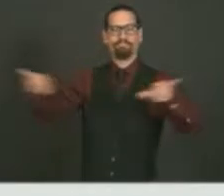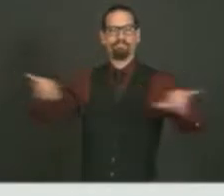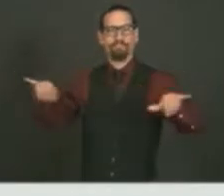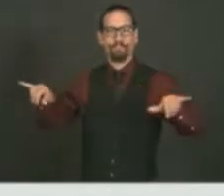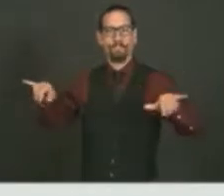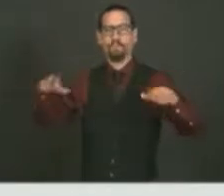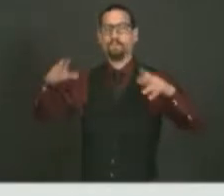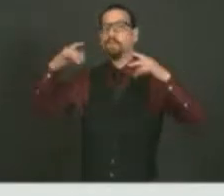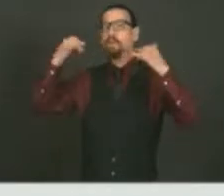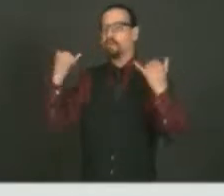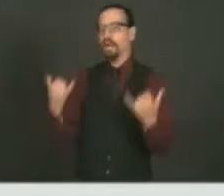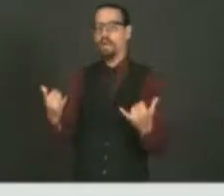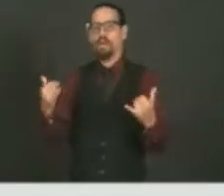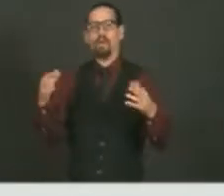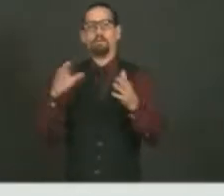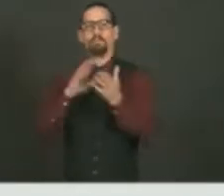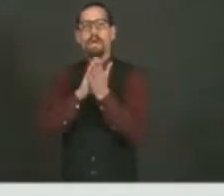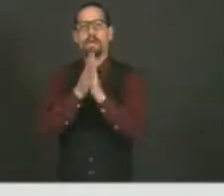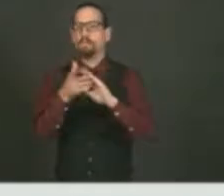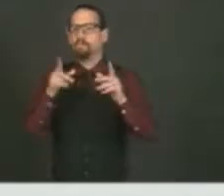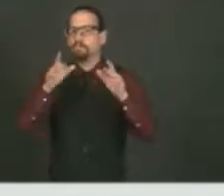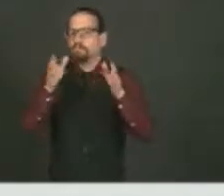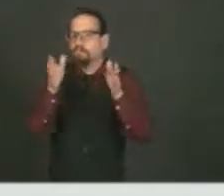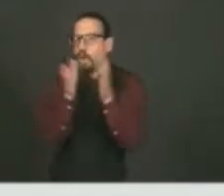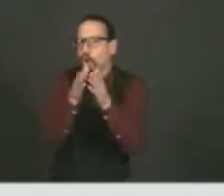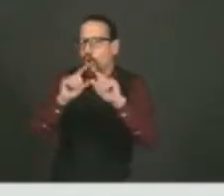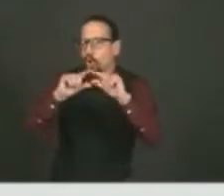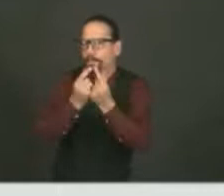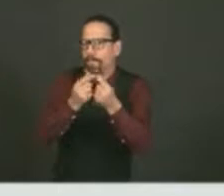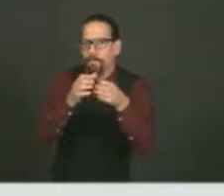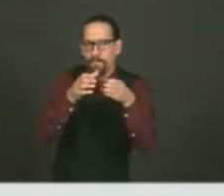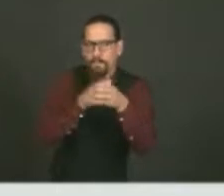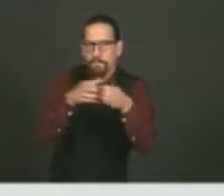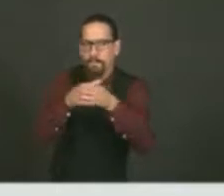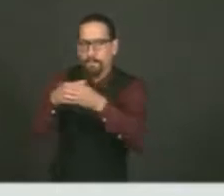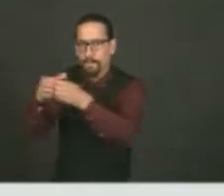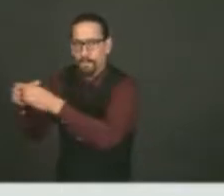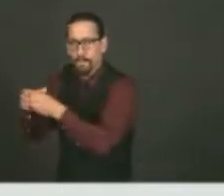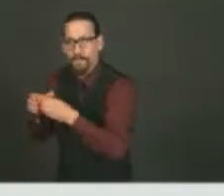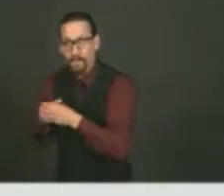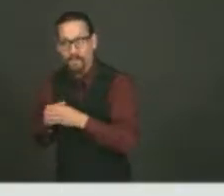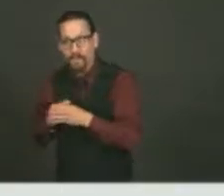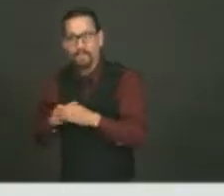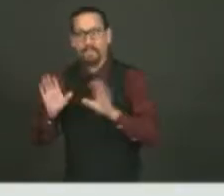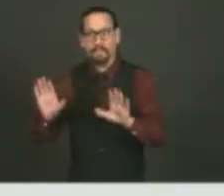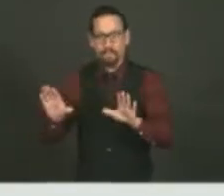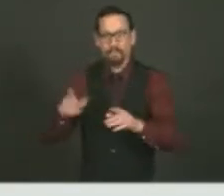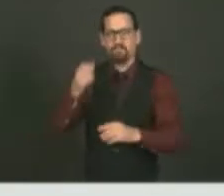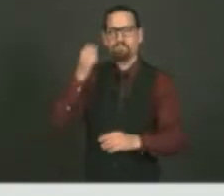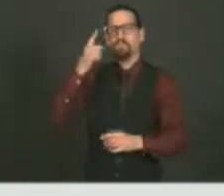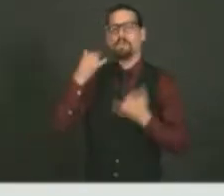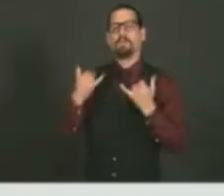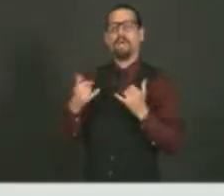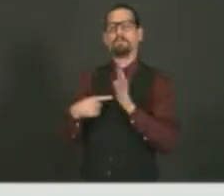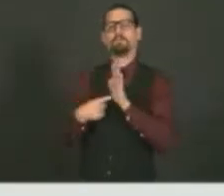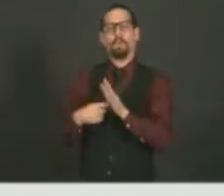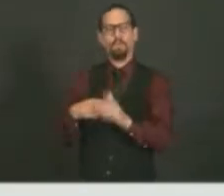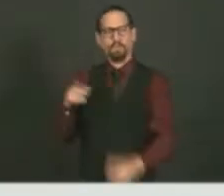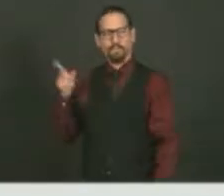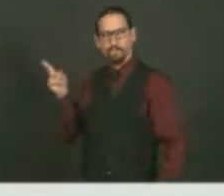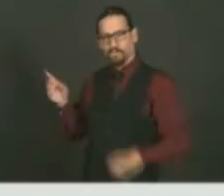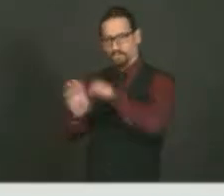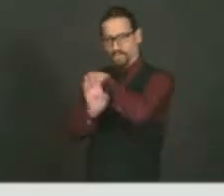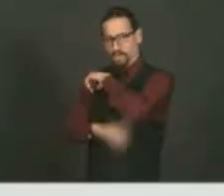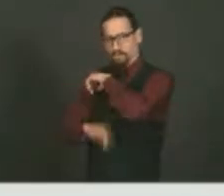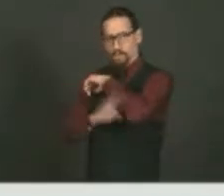positive cases in the state of Rhode Island since September 8th. The top line in black is all